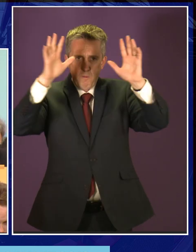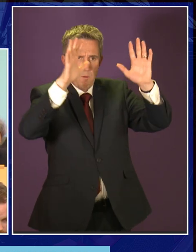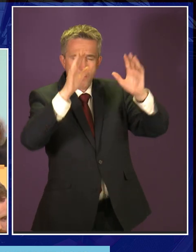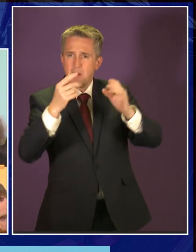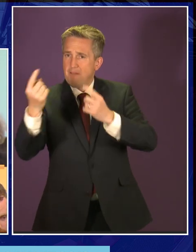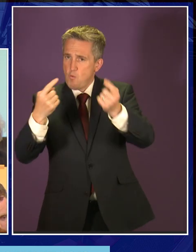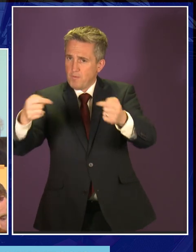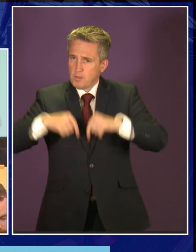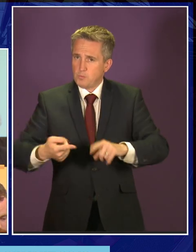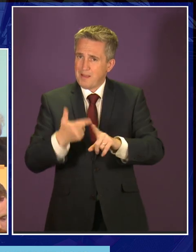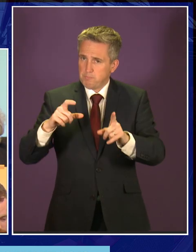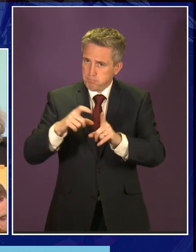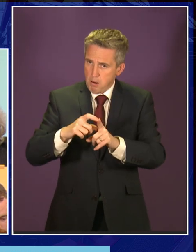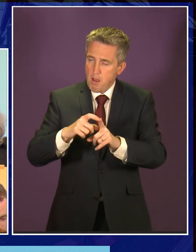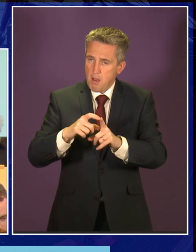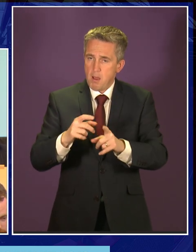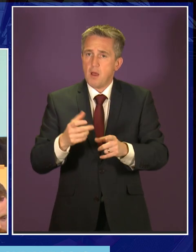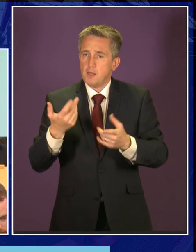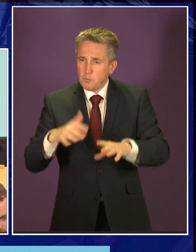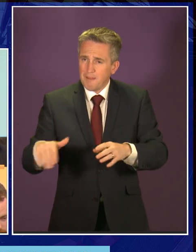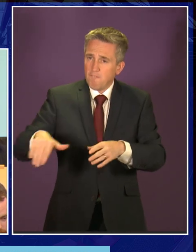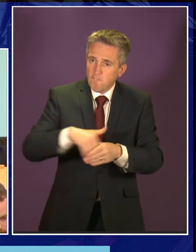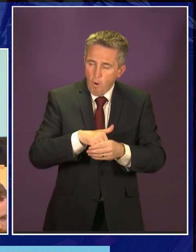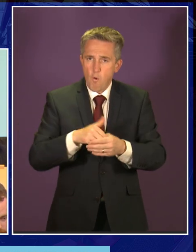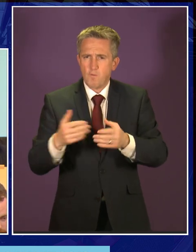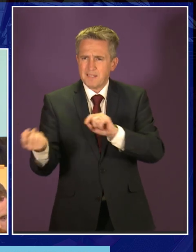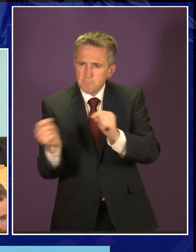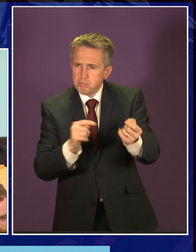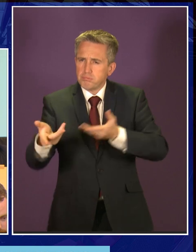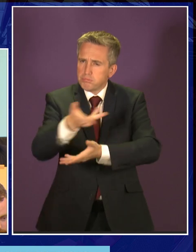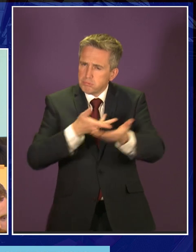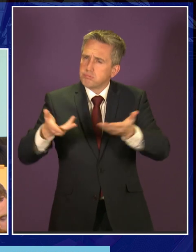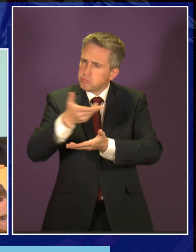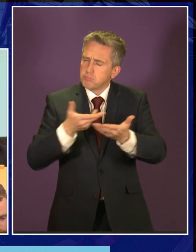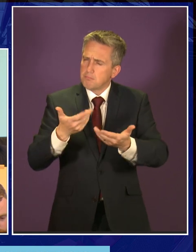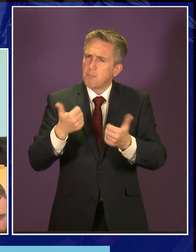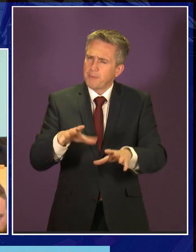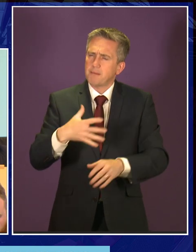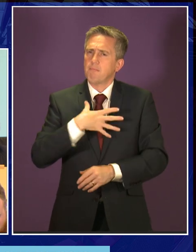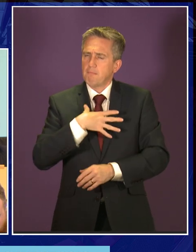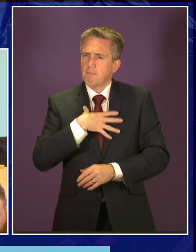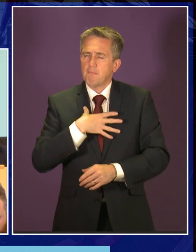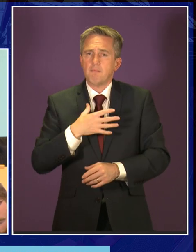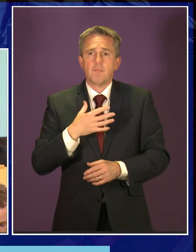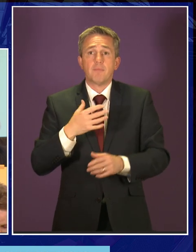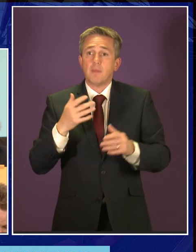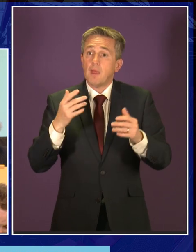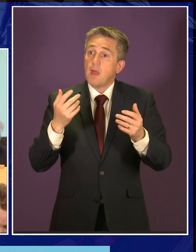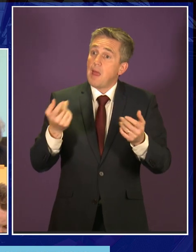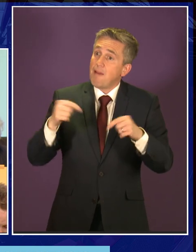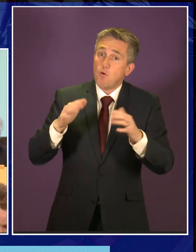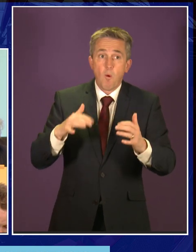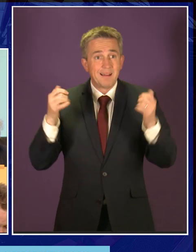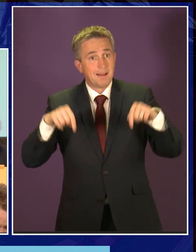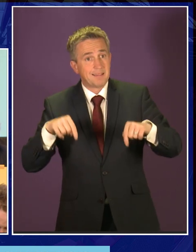Edinburgh this year and engage in such lively discussions as we've been hearing. Everyone here today, Presiding